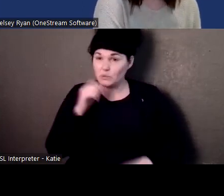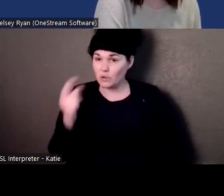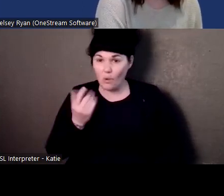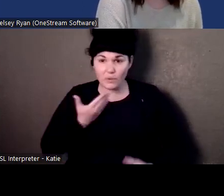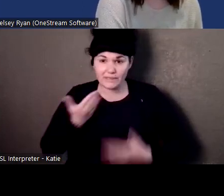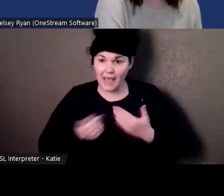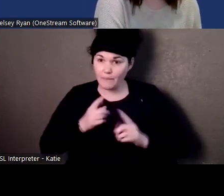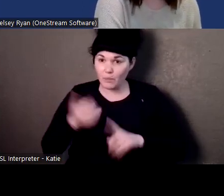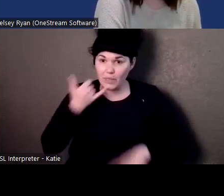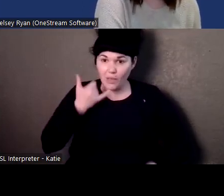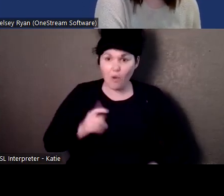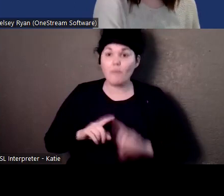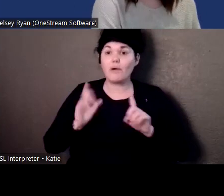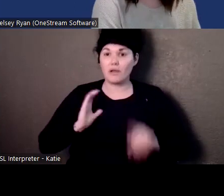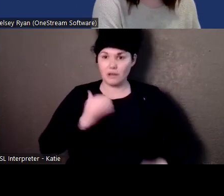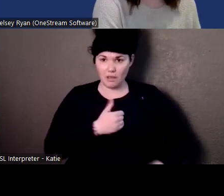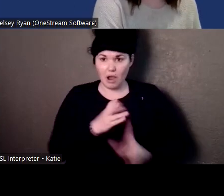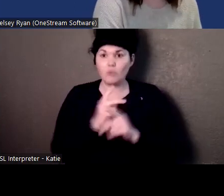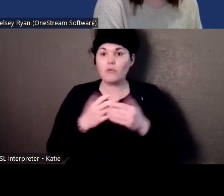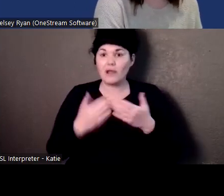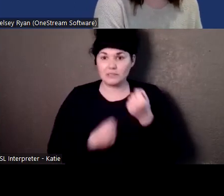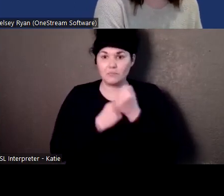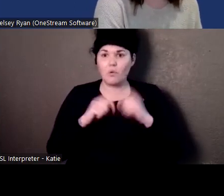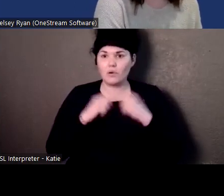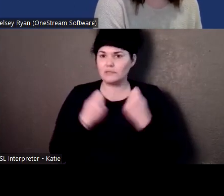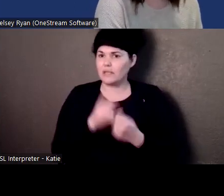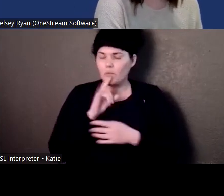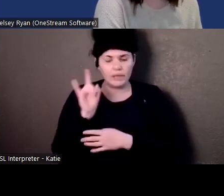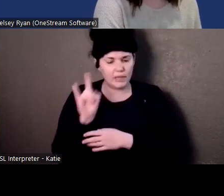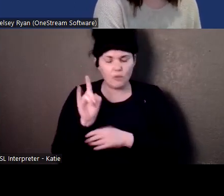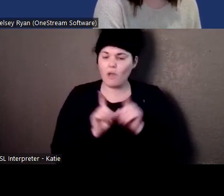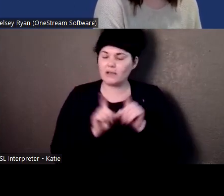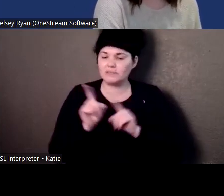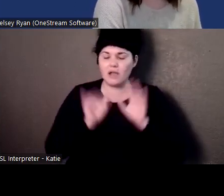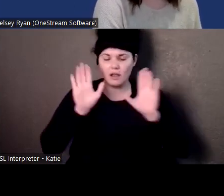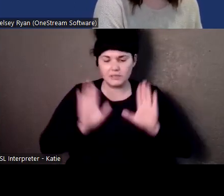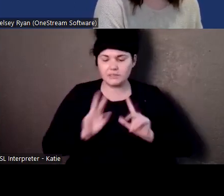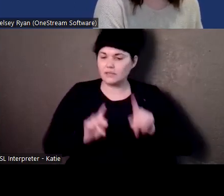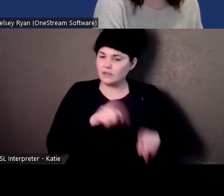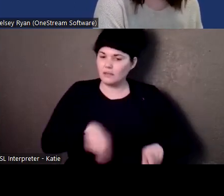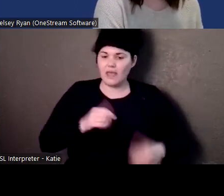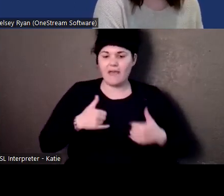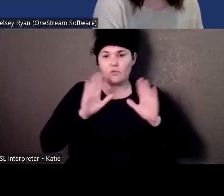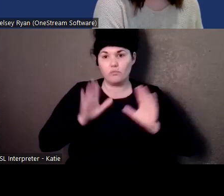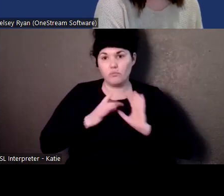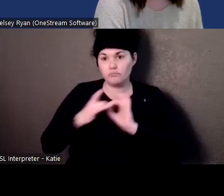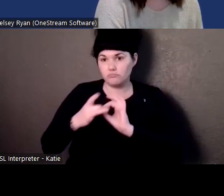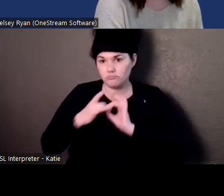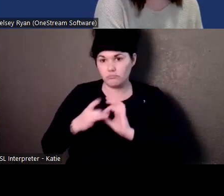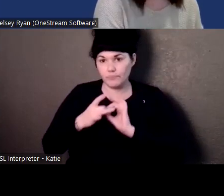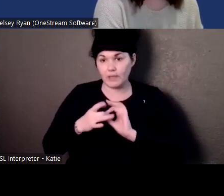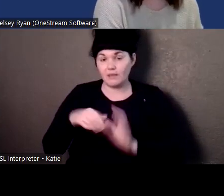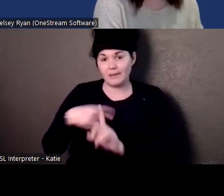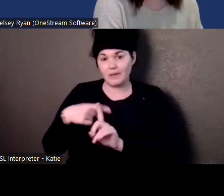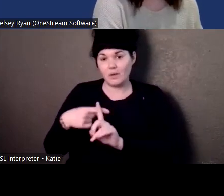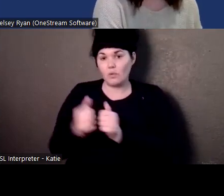product support team is absolute rock stars and have a really, really great relationship with our customers and help them resolve